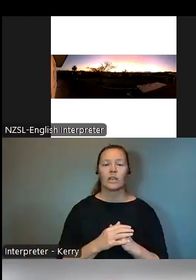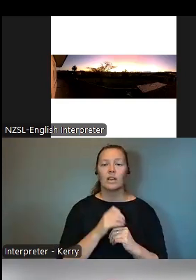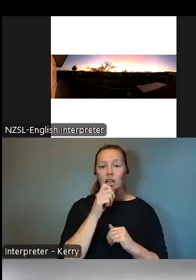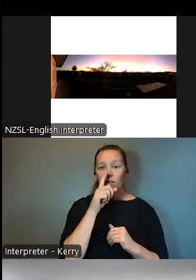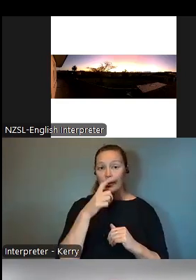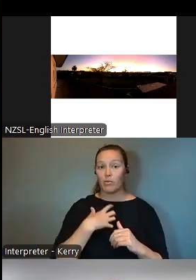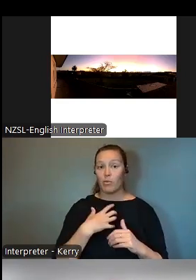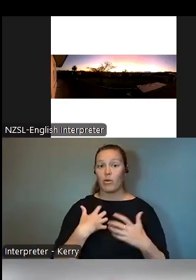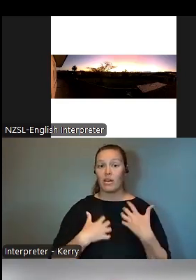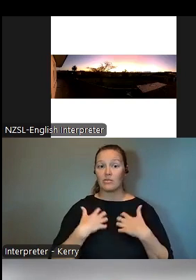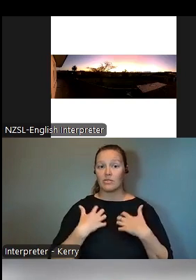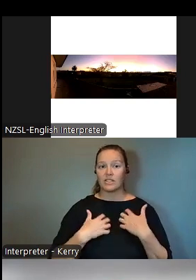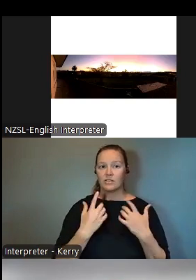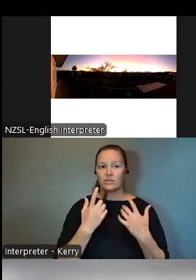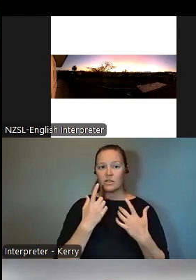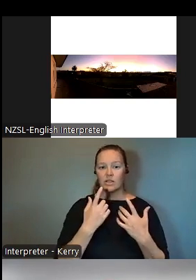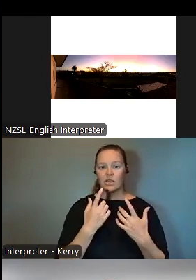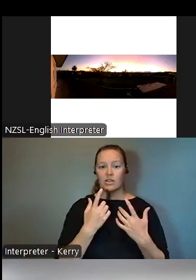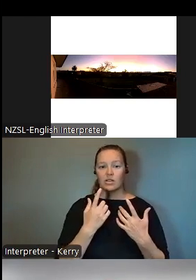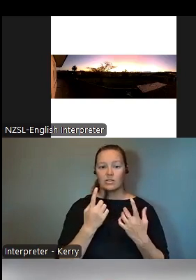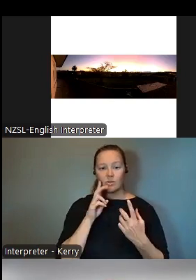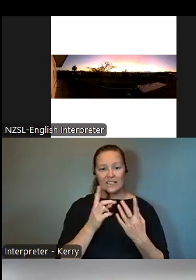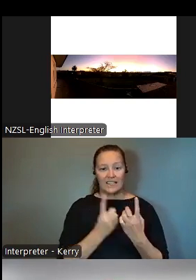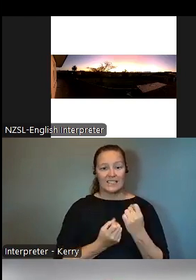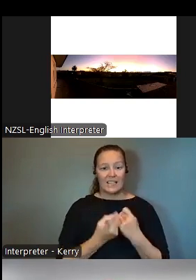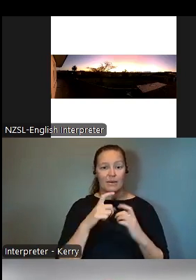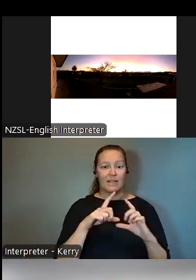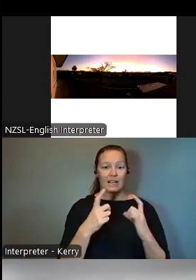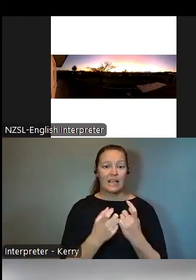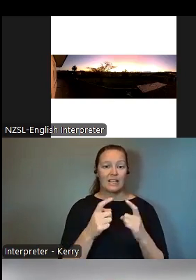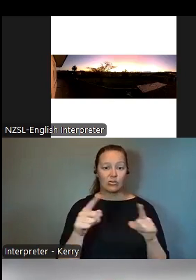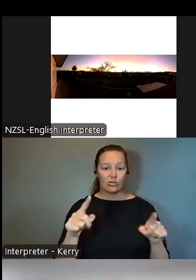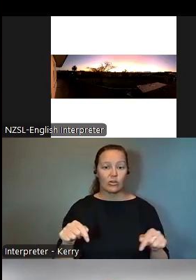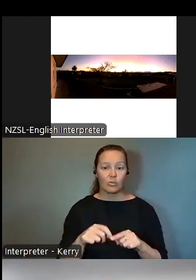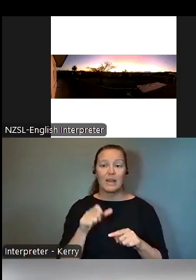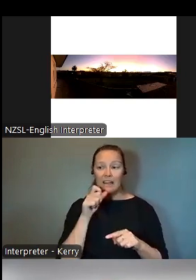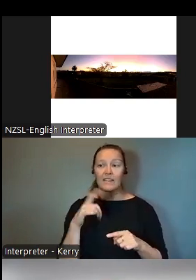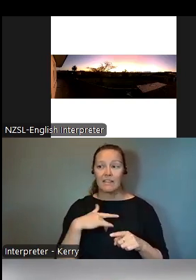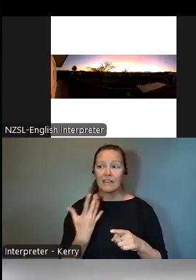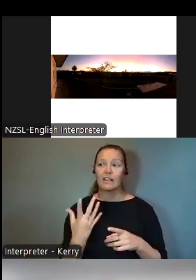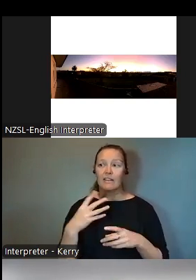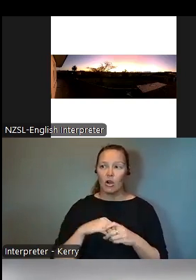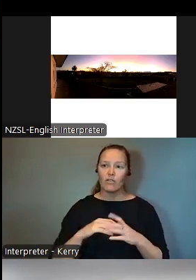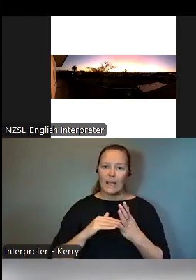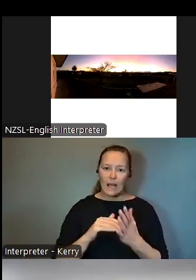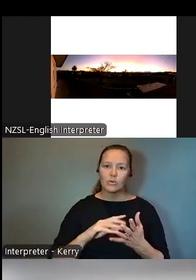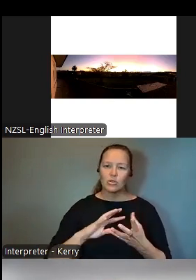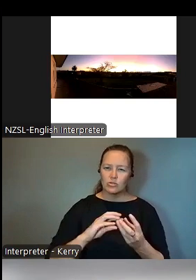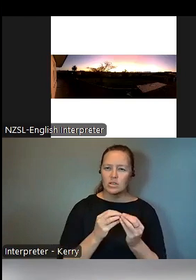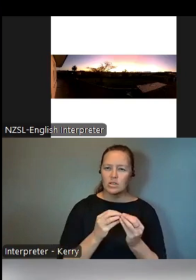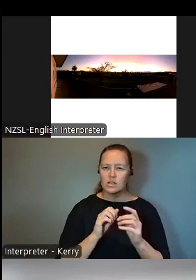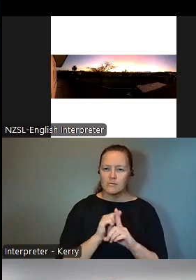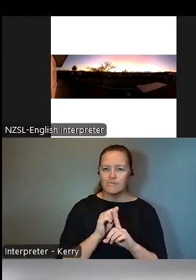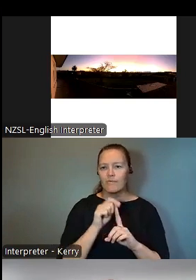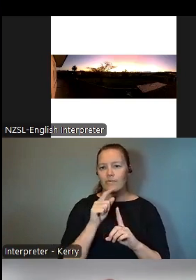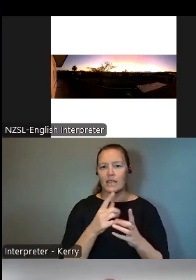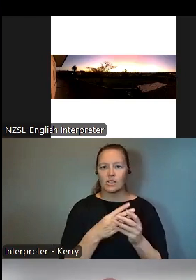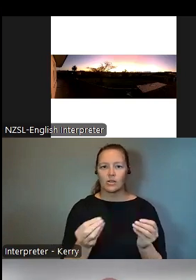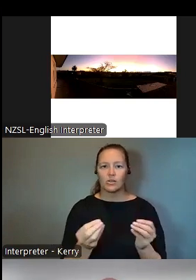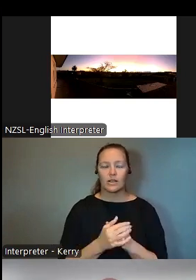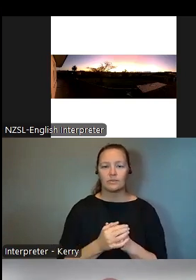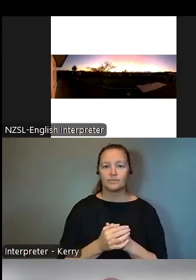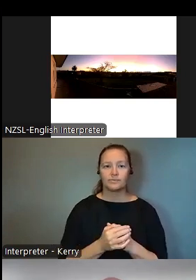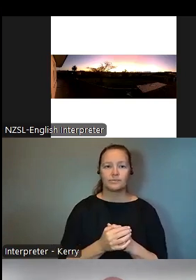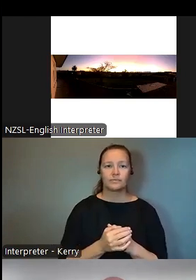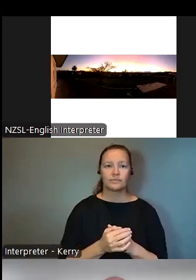interested in seeing things through in the classroom if they've helped to craft that solution. There's loads of